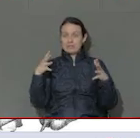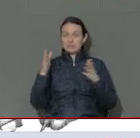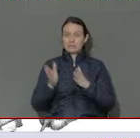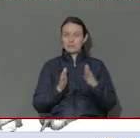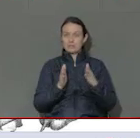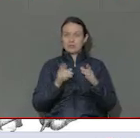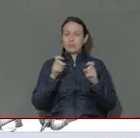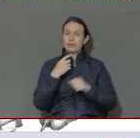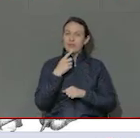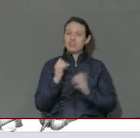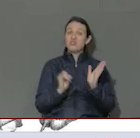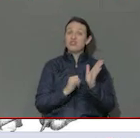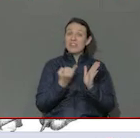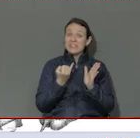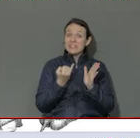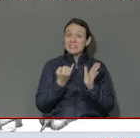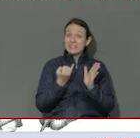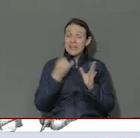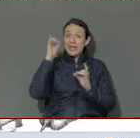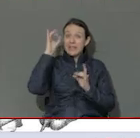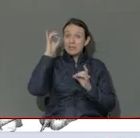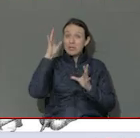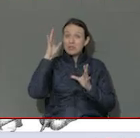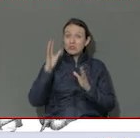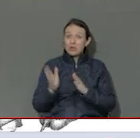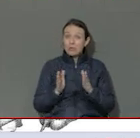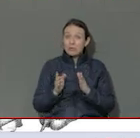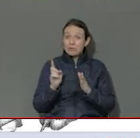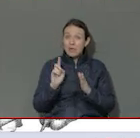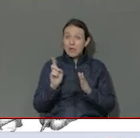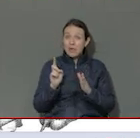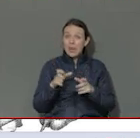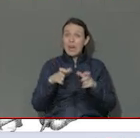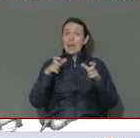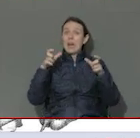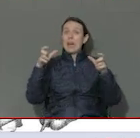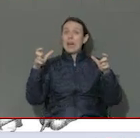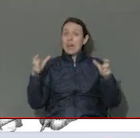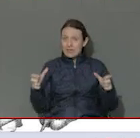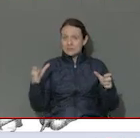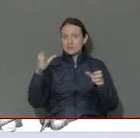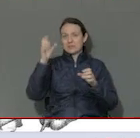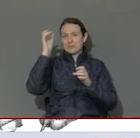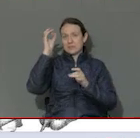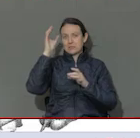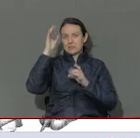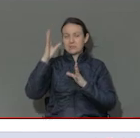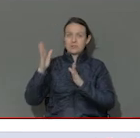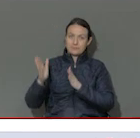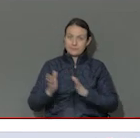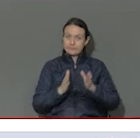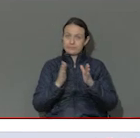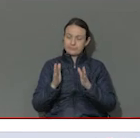important. Not just process information, but to process a large amount of